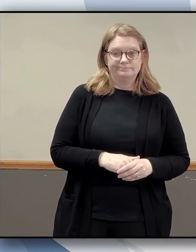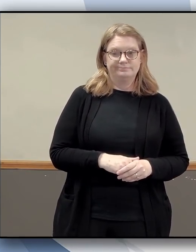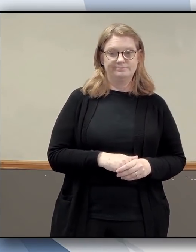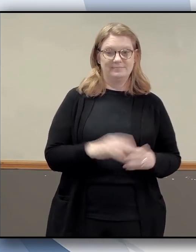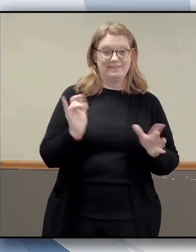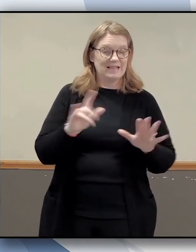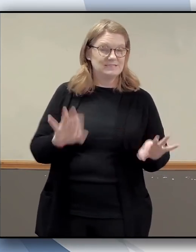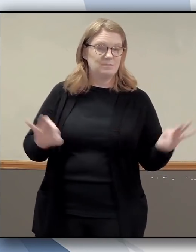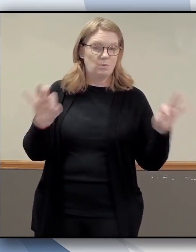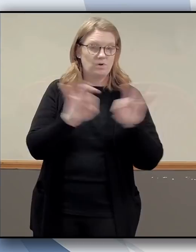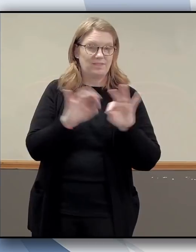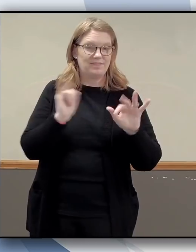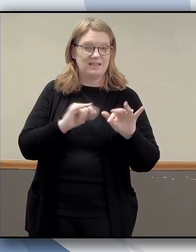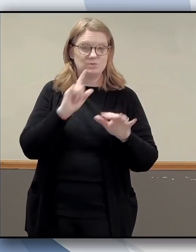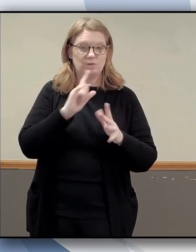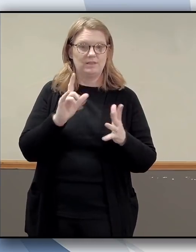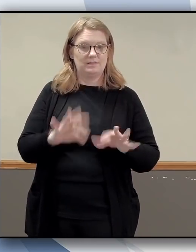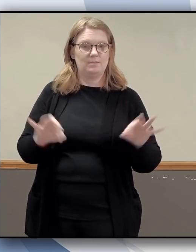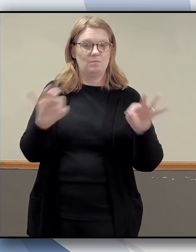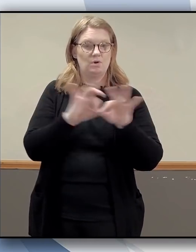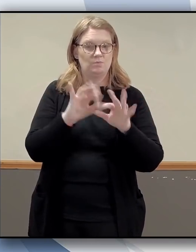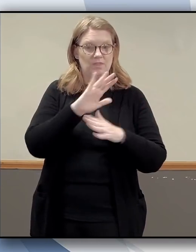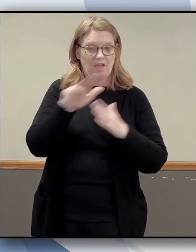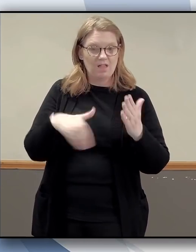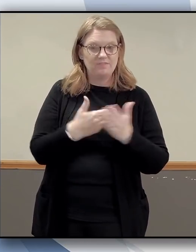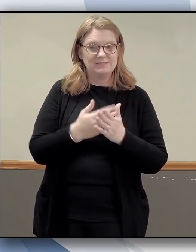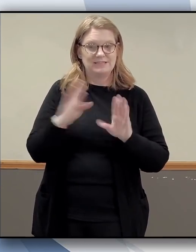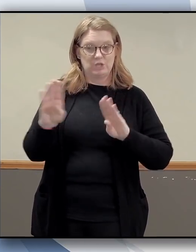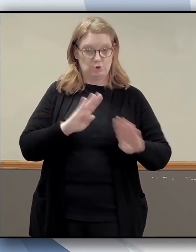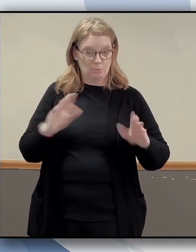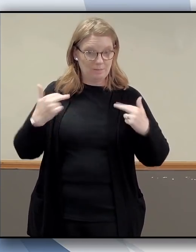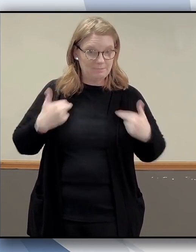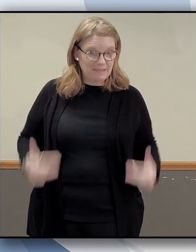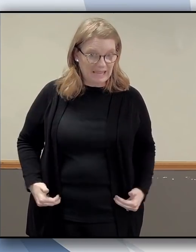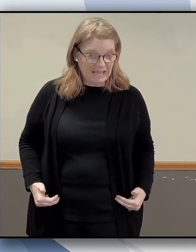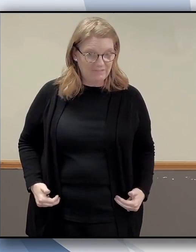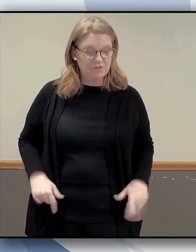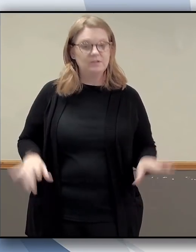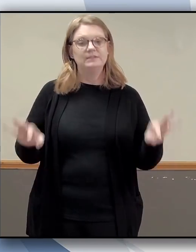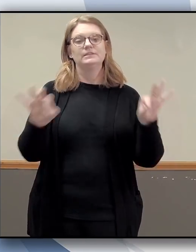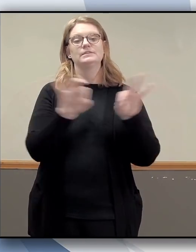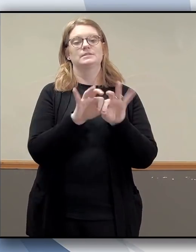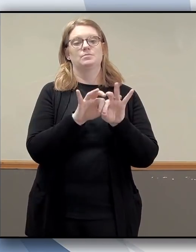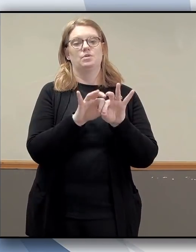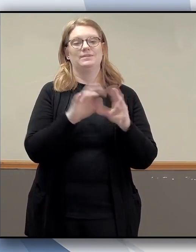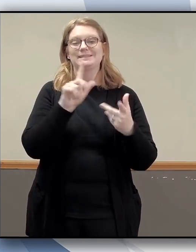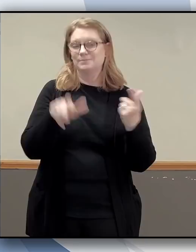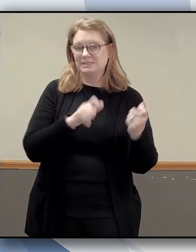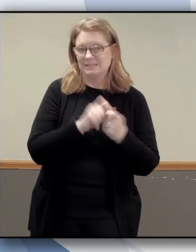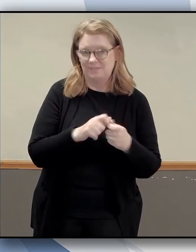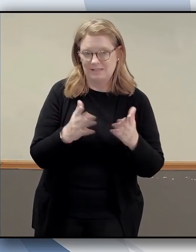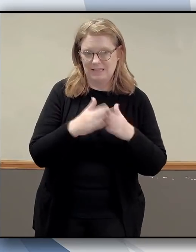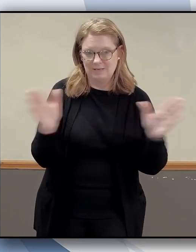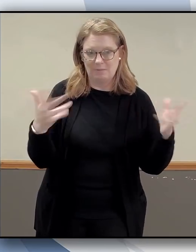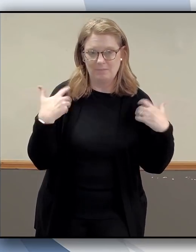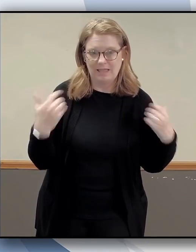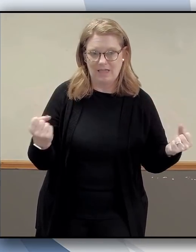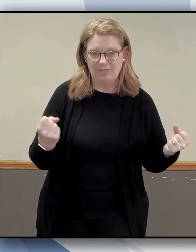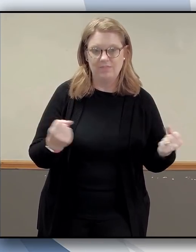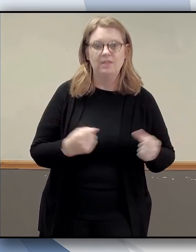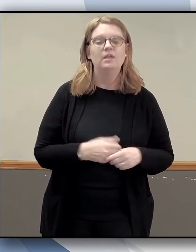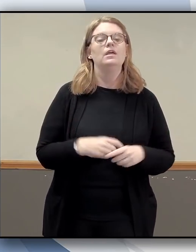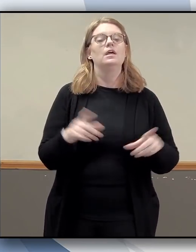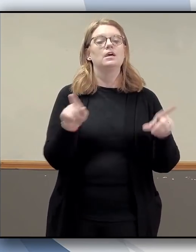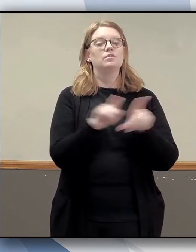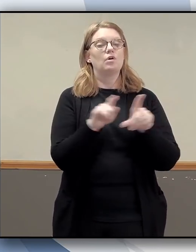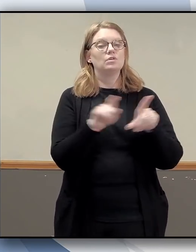That's the tie-in with all of this. Human behavior matters, and it matters particularly in public health. And I think again, if